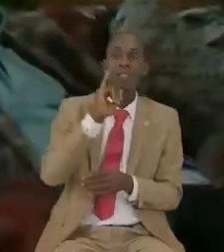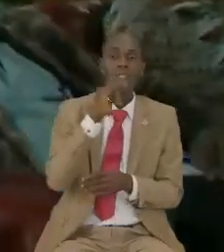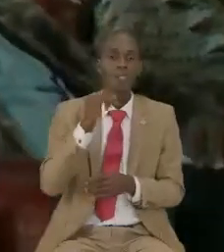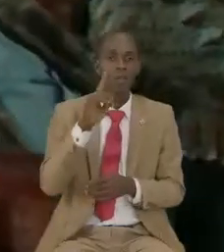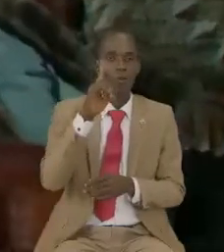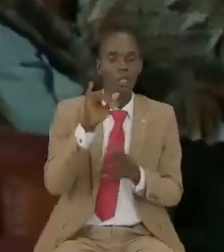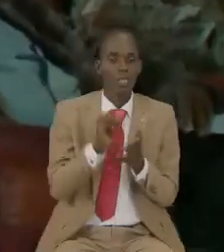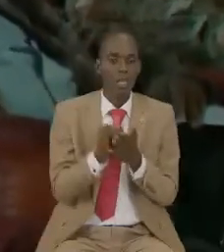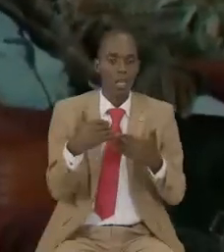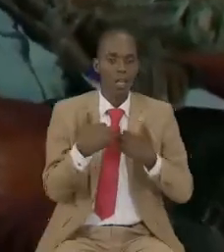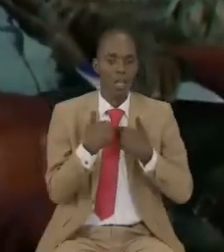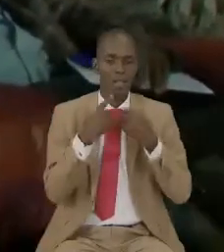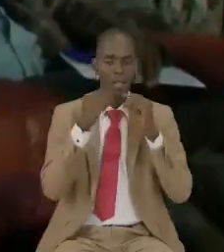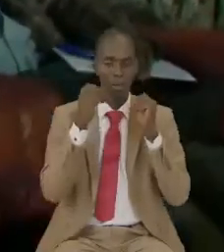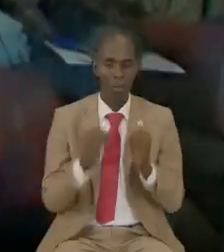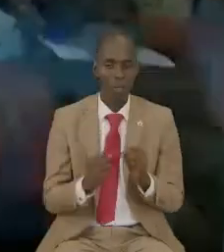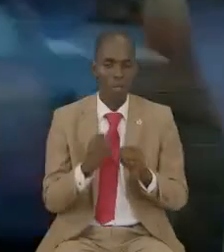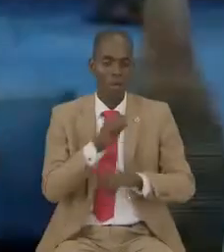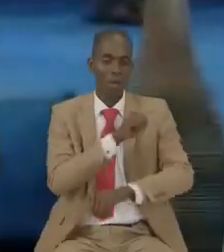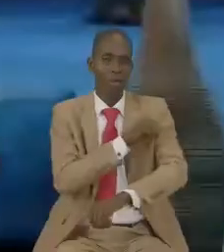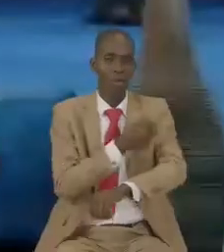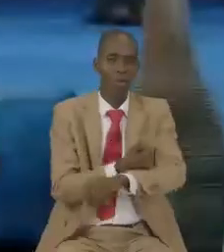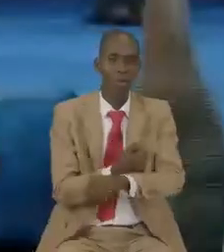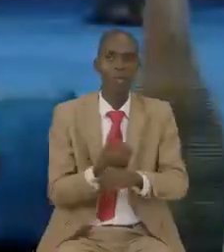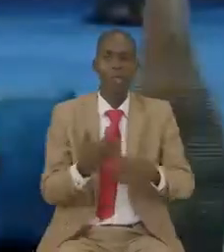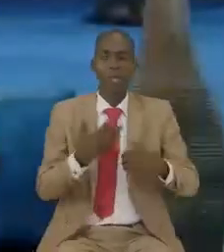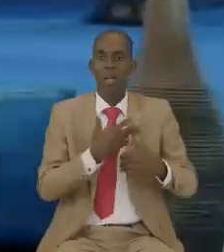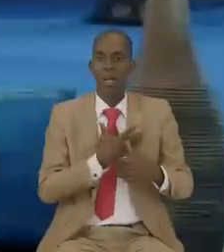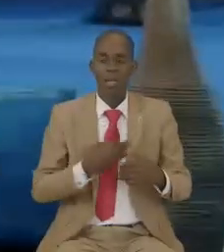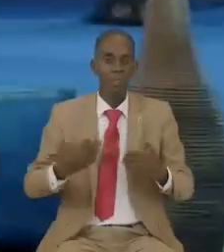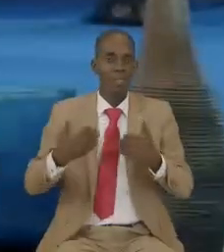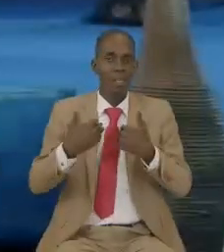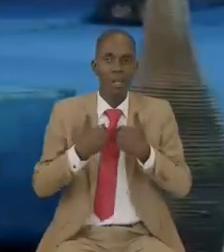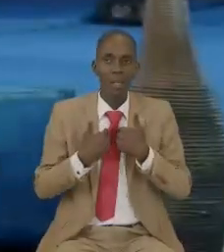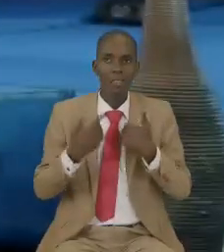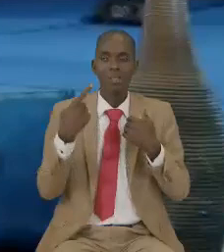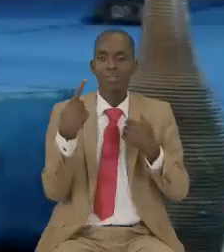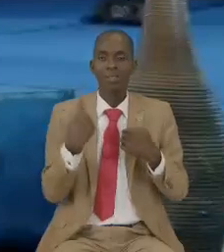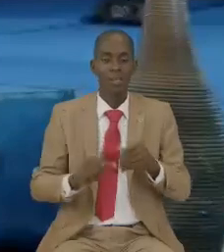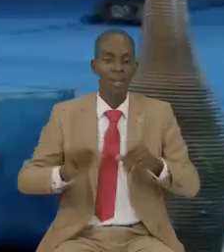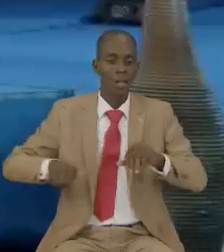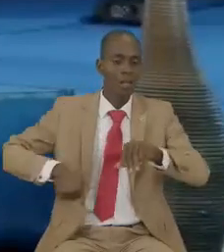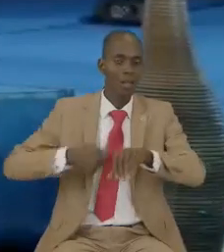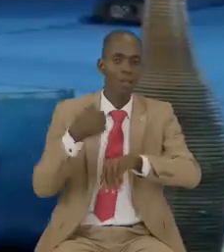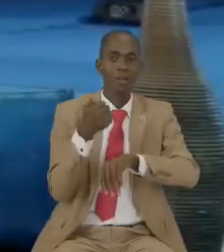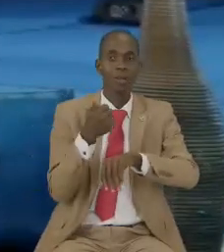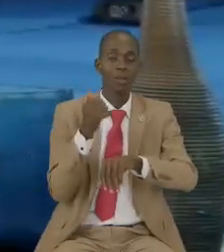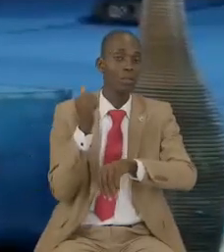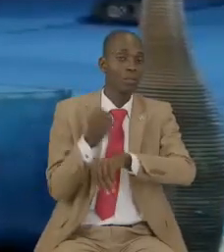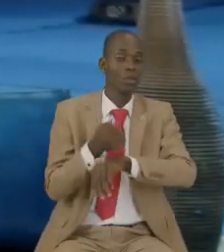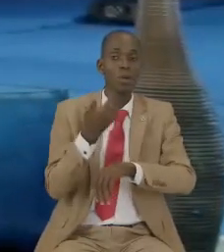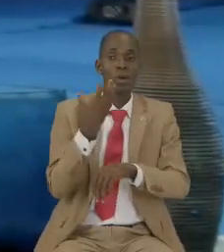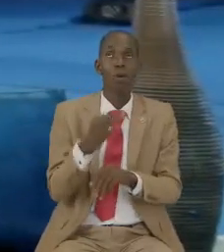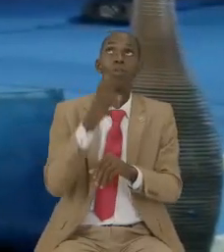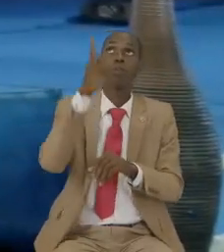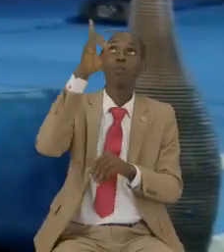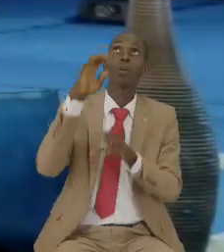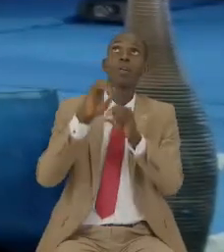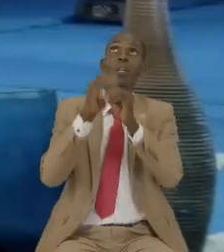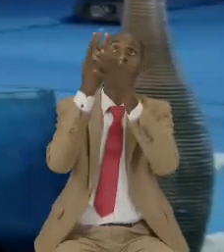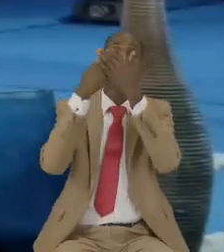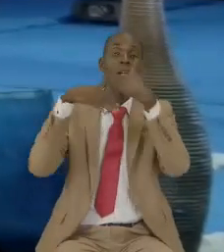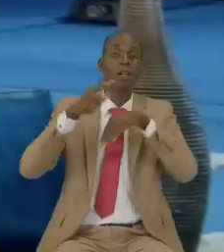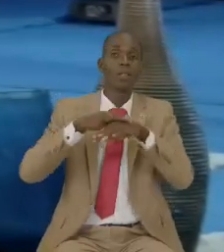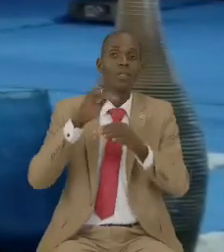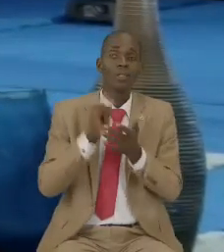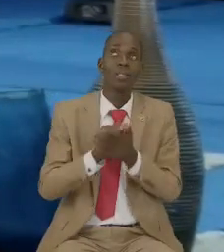the power, has the authority, and he has the approval of God in heaven, that he and